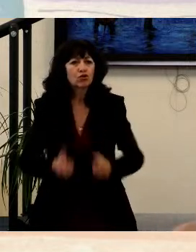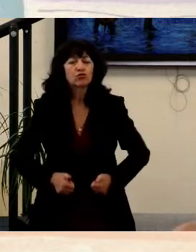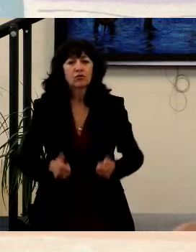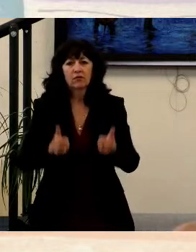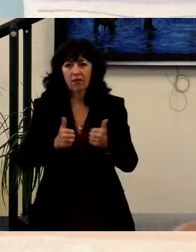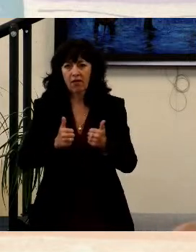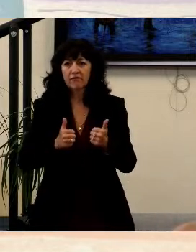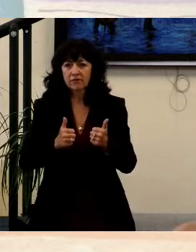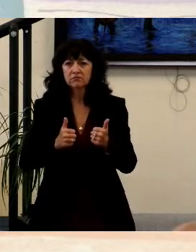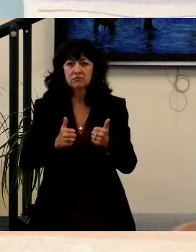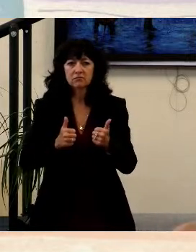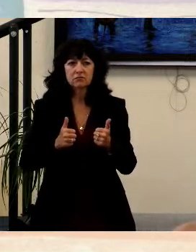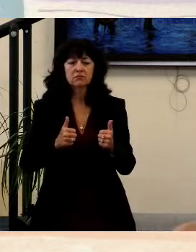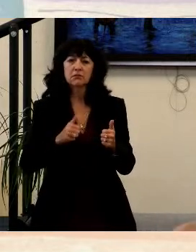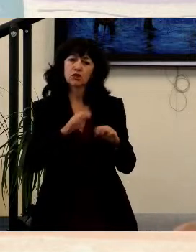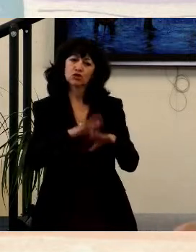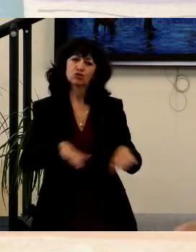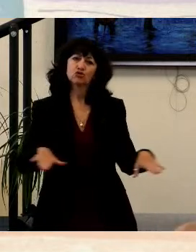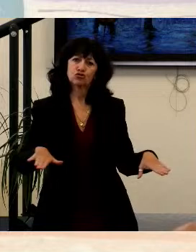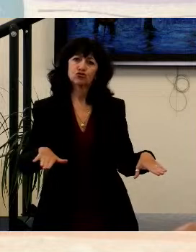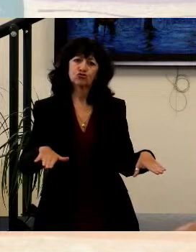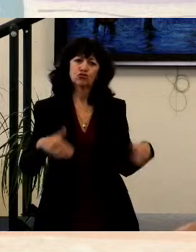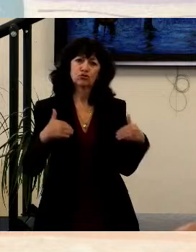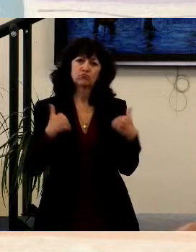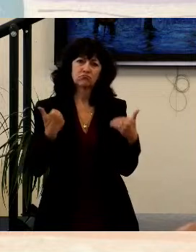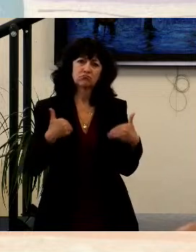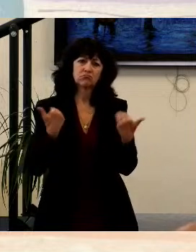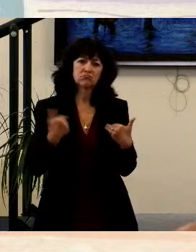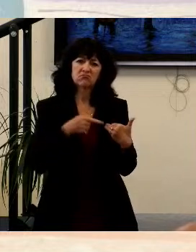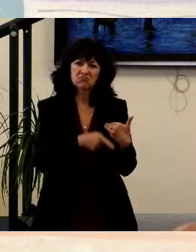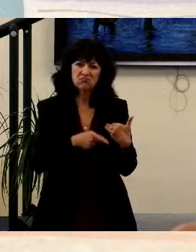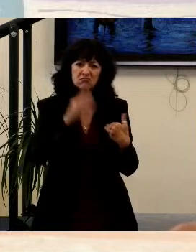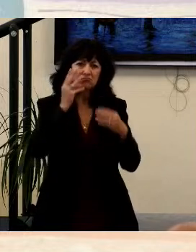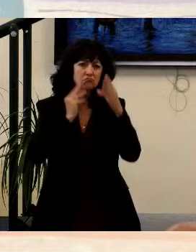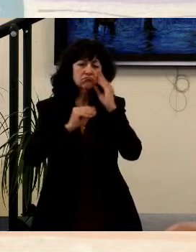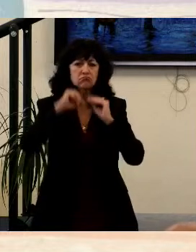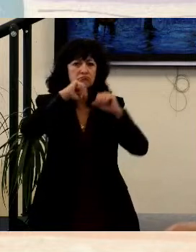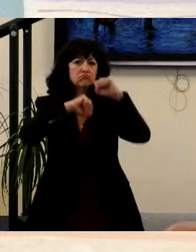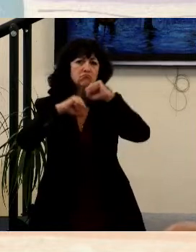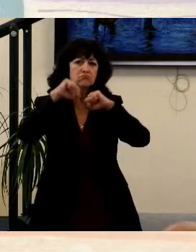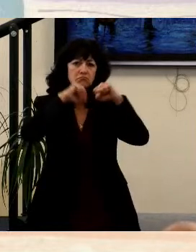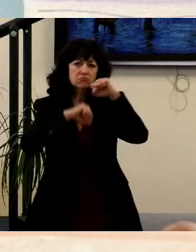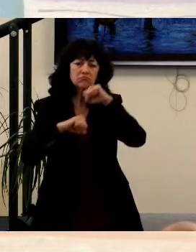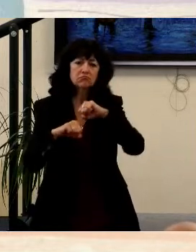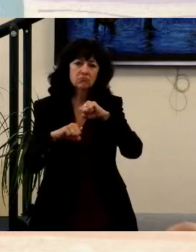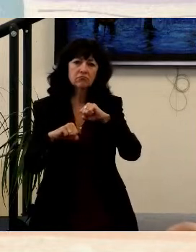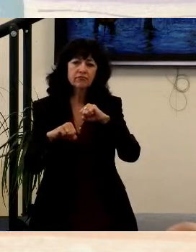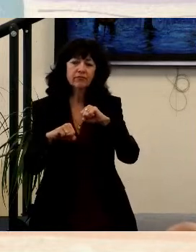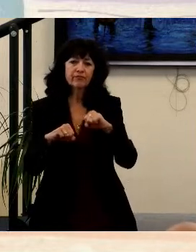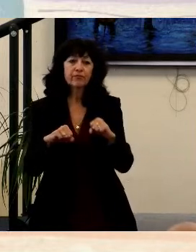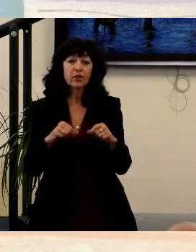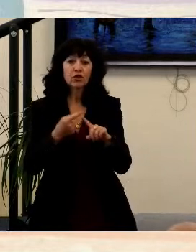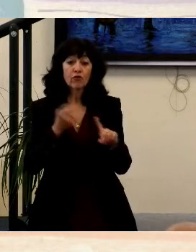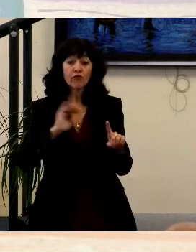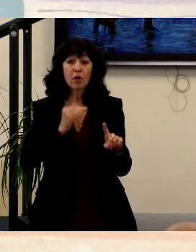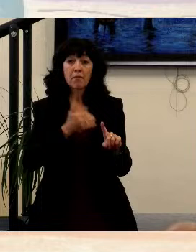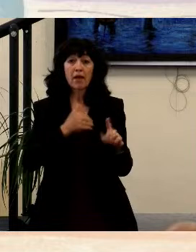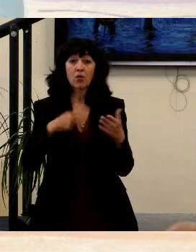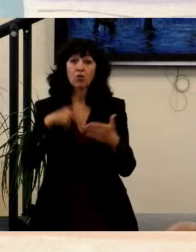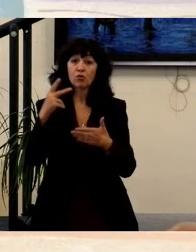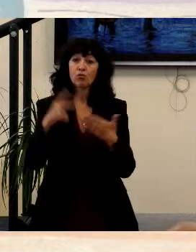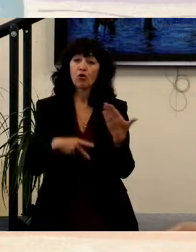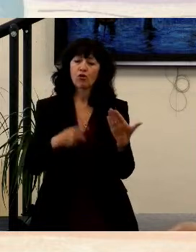people and ensure that their stories and experiences are at the heart of our efforts. And so from Casey Family Programs,